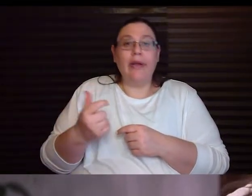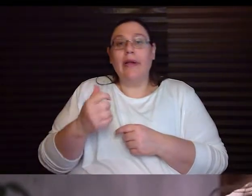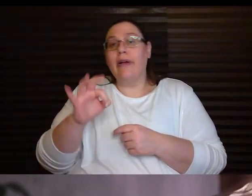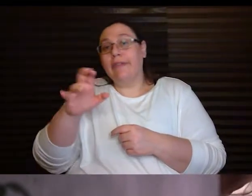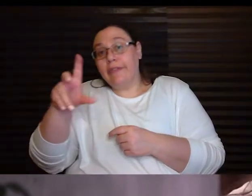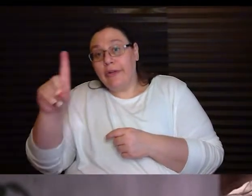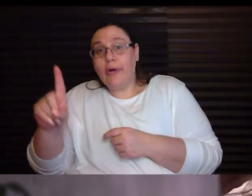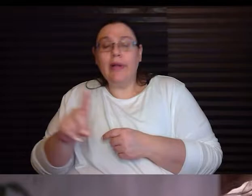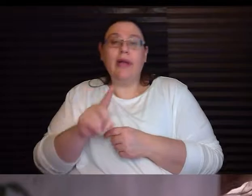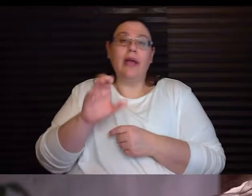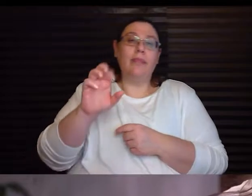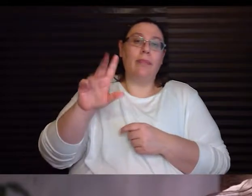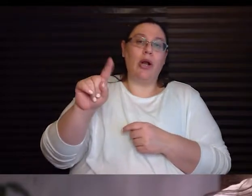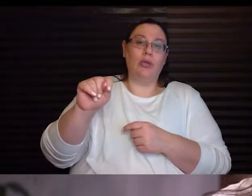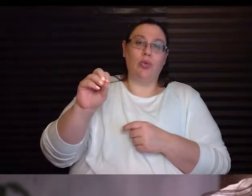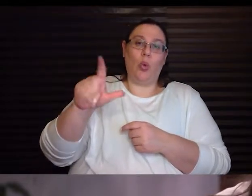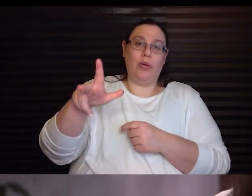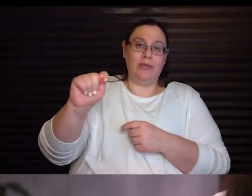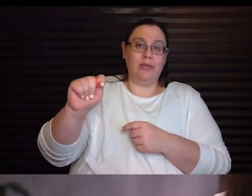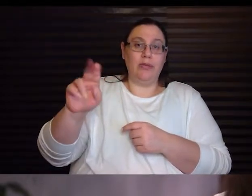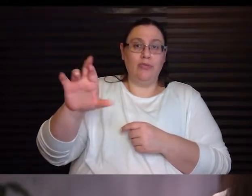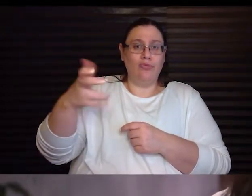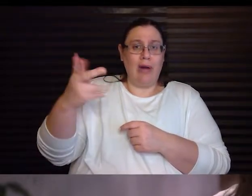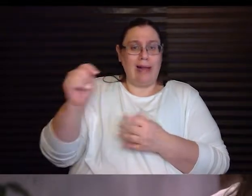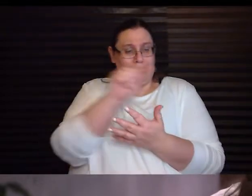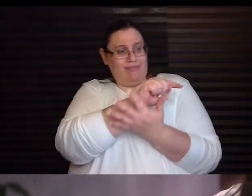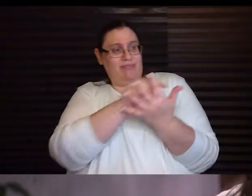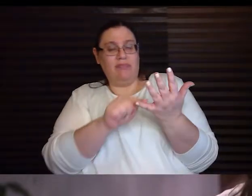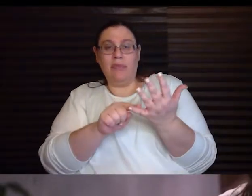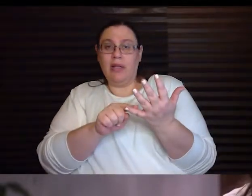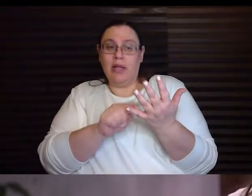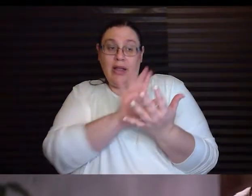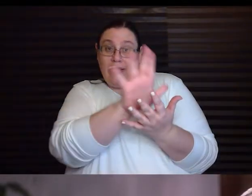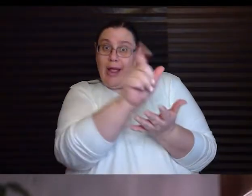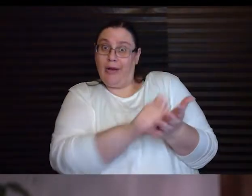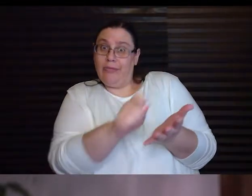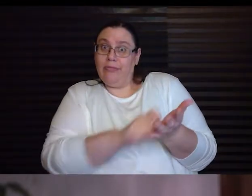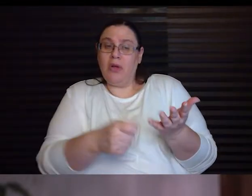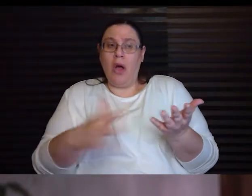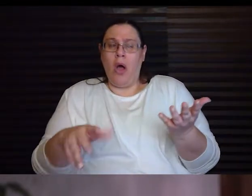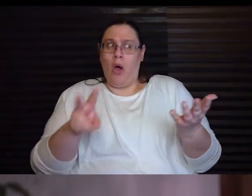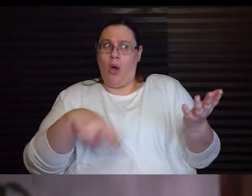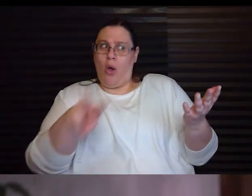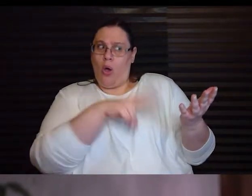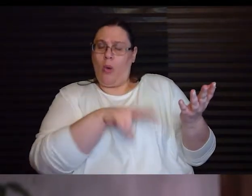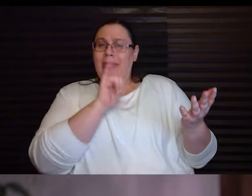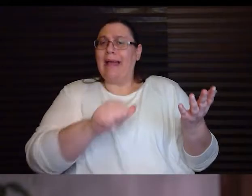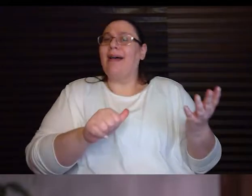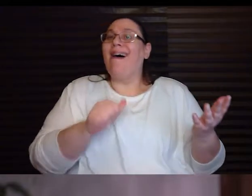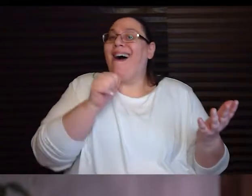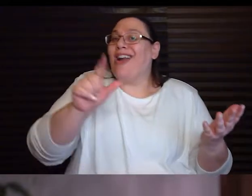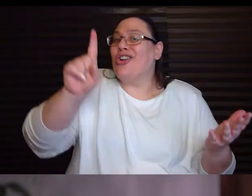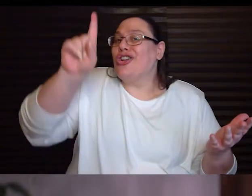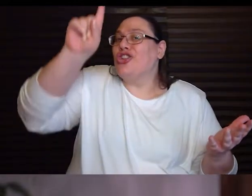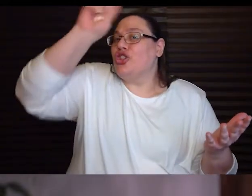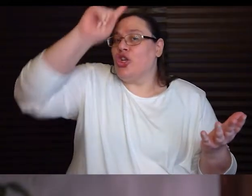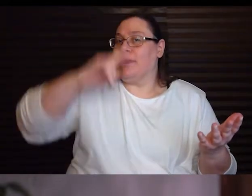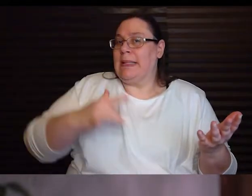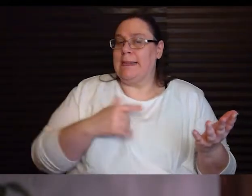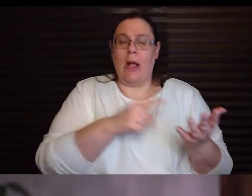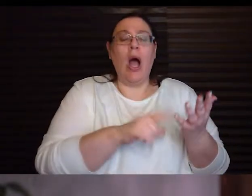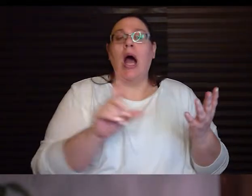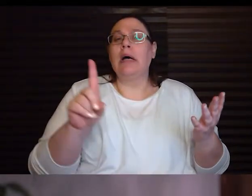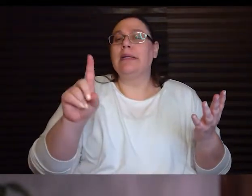and Bertolt Brecht. Their work was seen as evidence of an un-German spirit, symbols